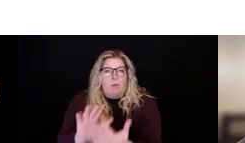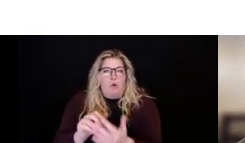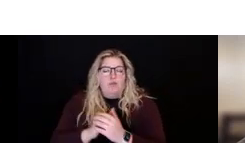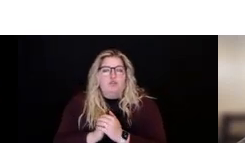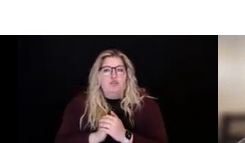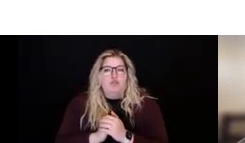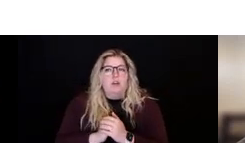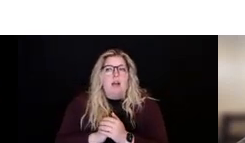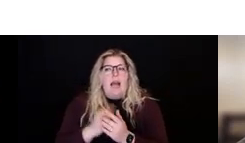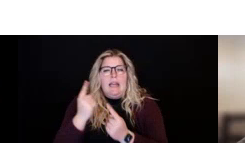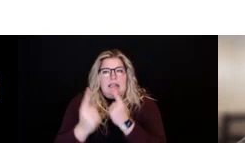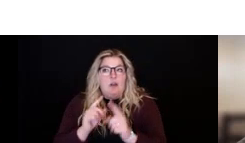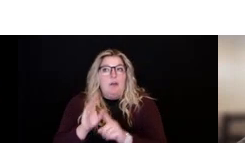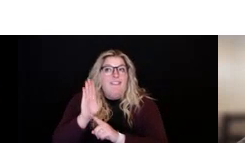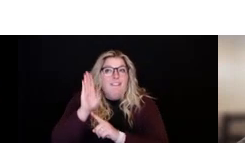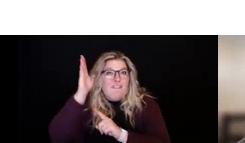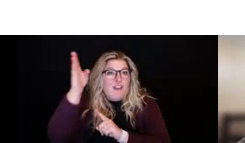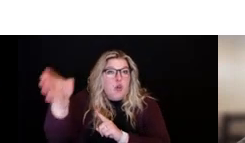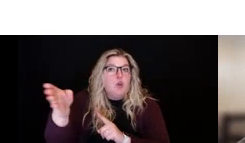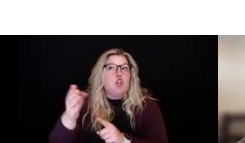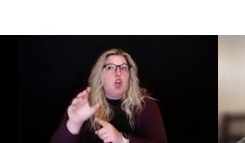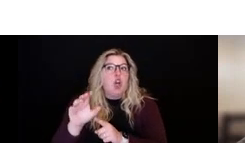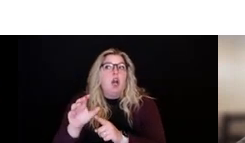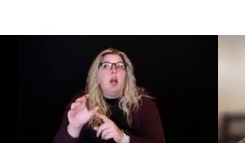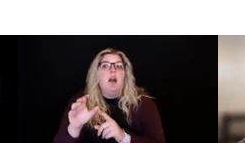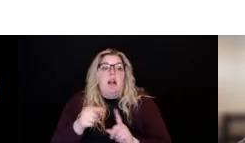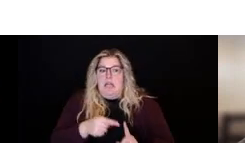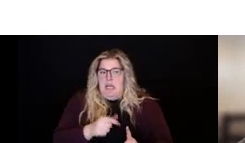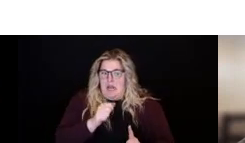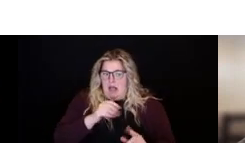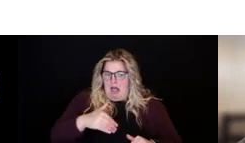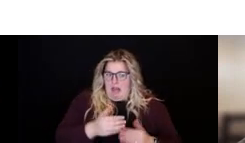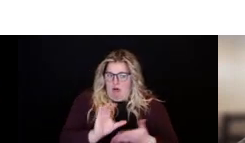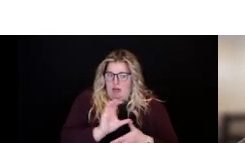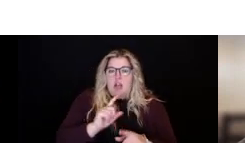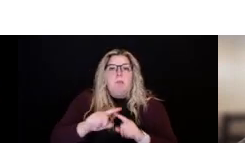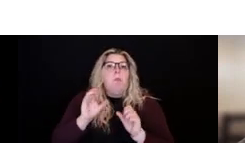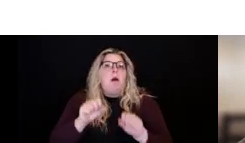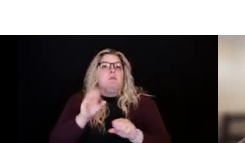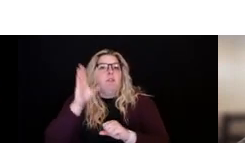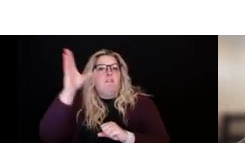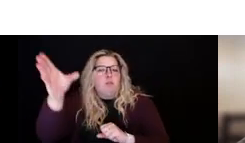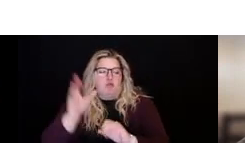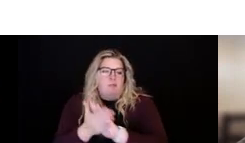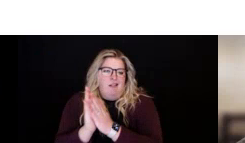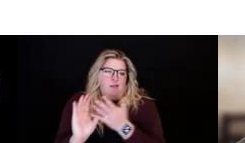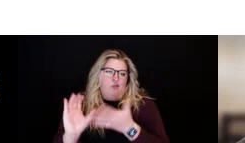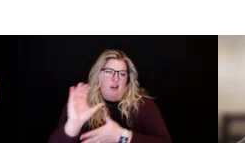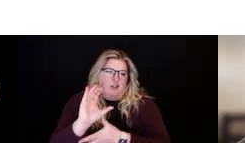may in the future become official criteria in new WCAG versions.